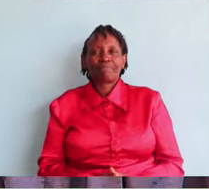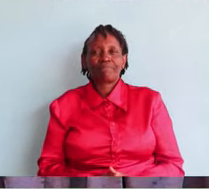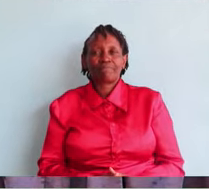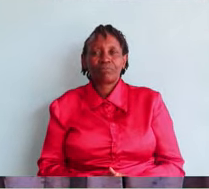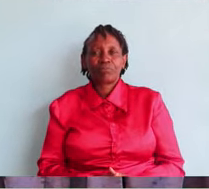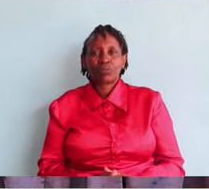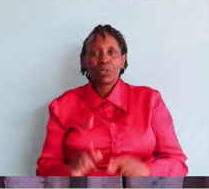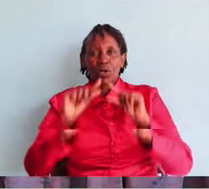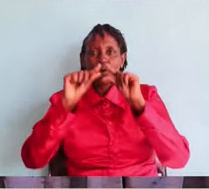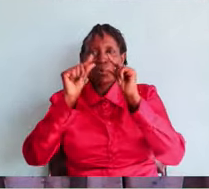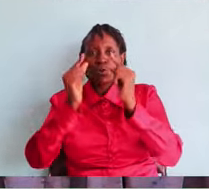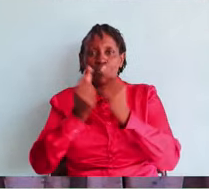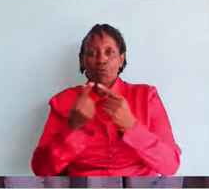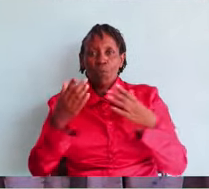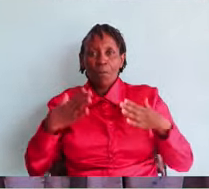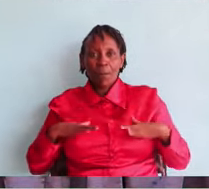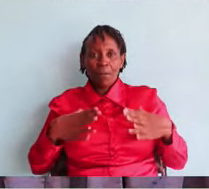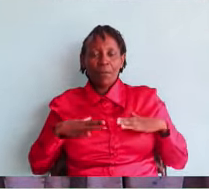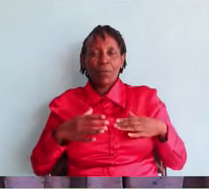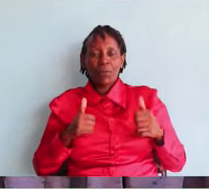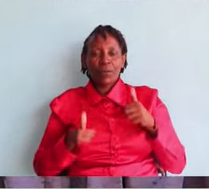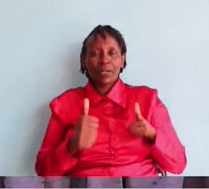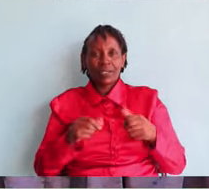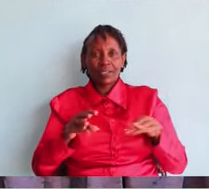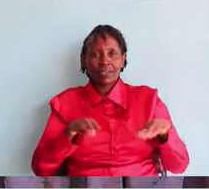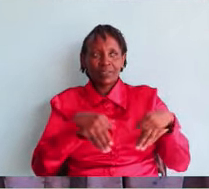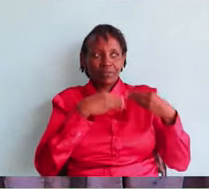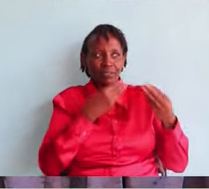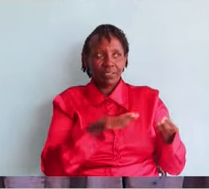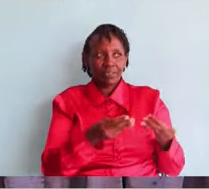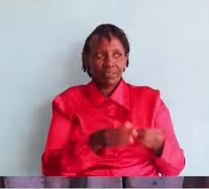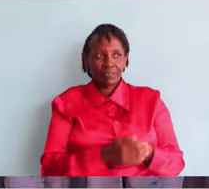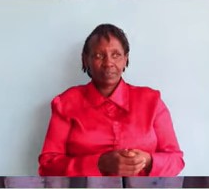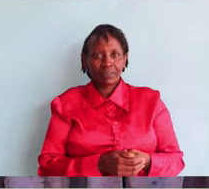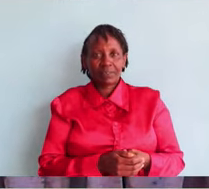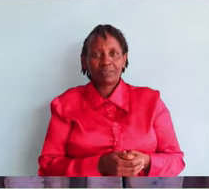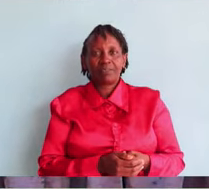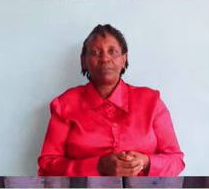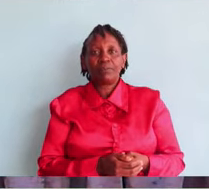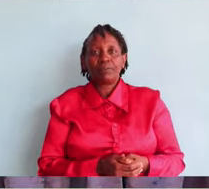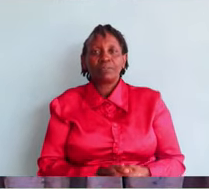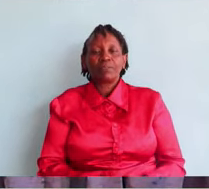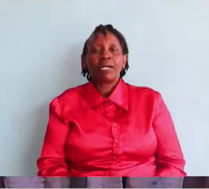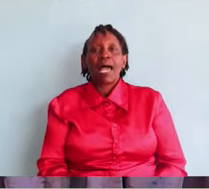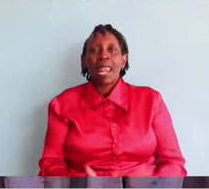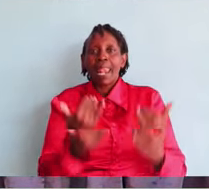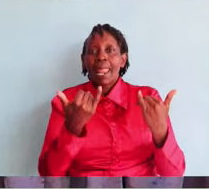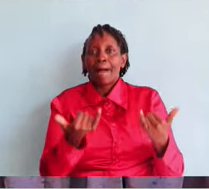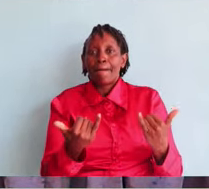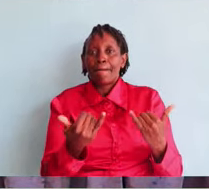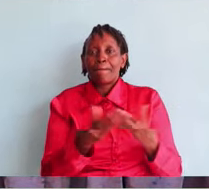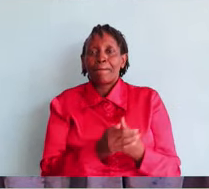this group of people that give us the subject of today, that community that came up. Now,